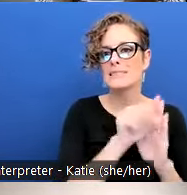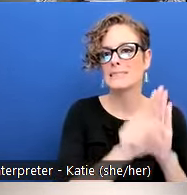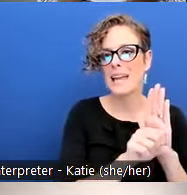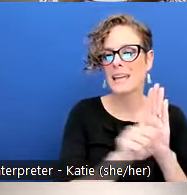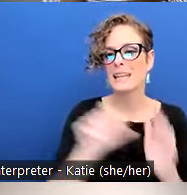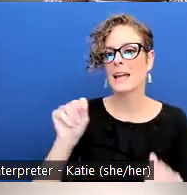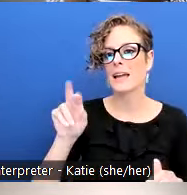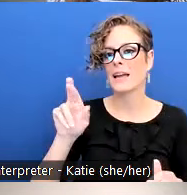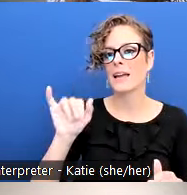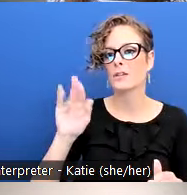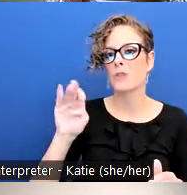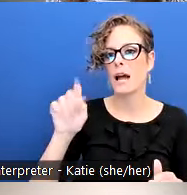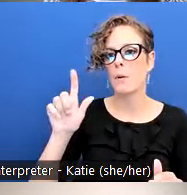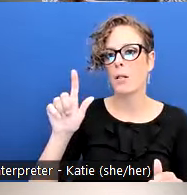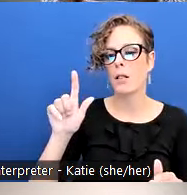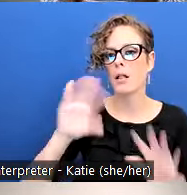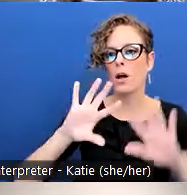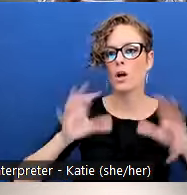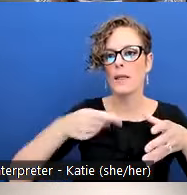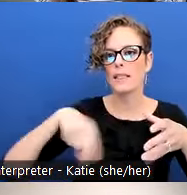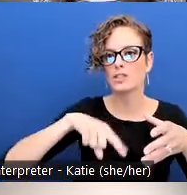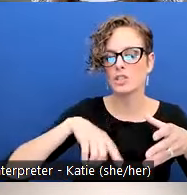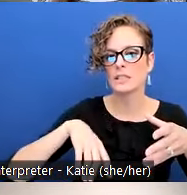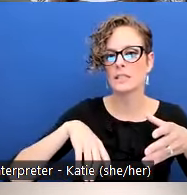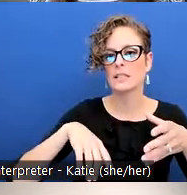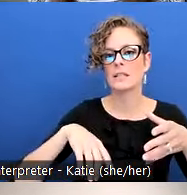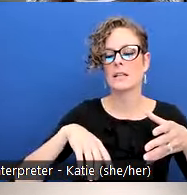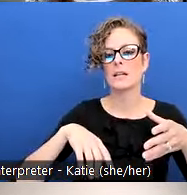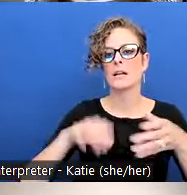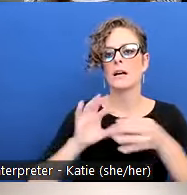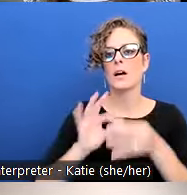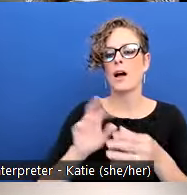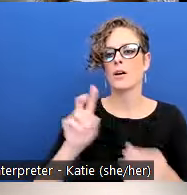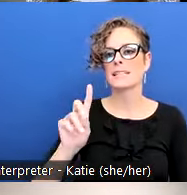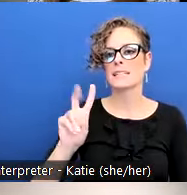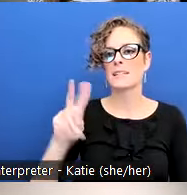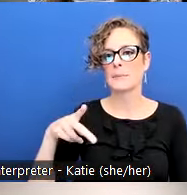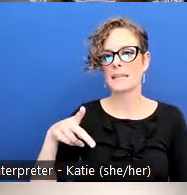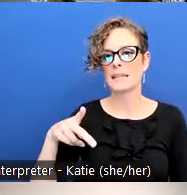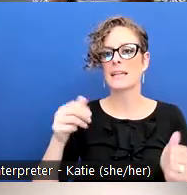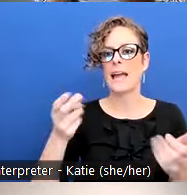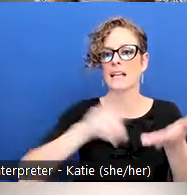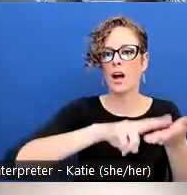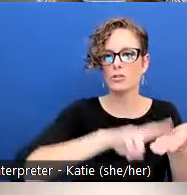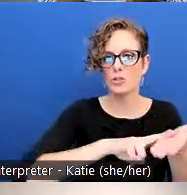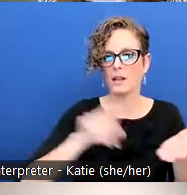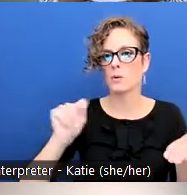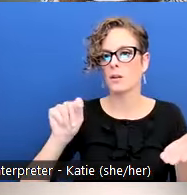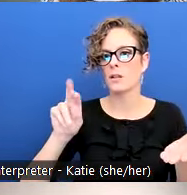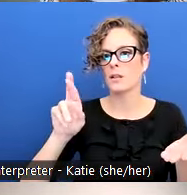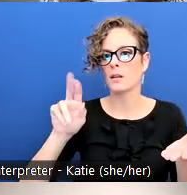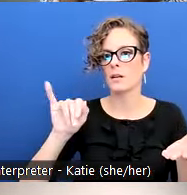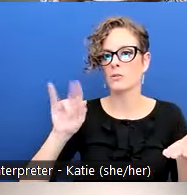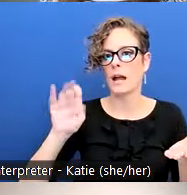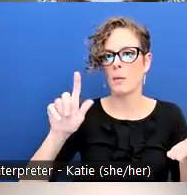coalition in Colorado, but if we were to, it adds language allowing DVP to contract with the tribal coalition as well as state